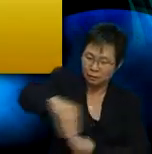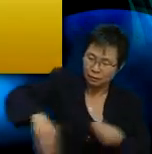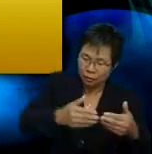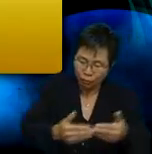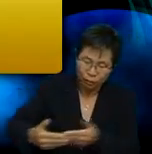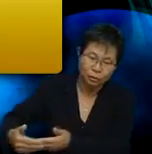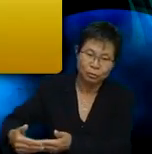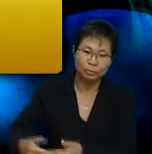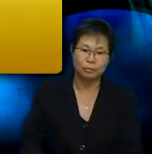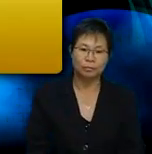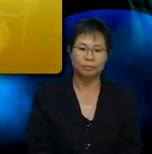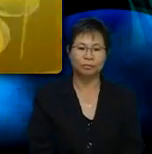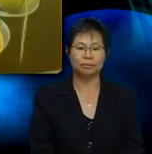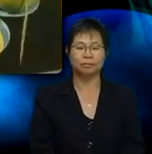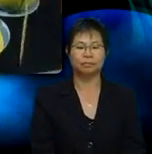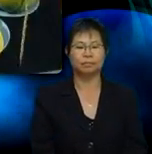continues.